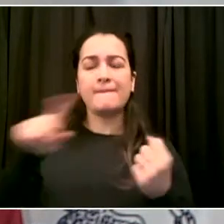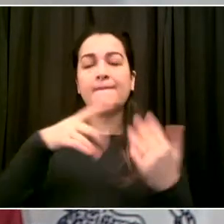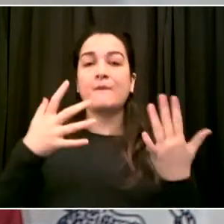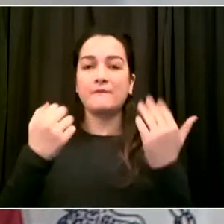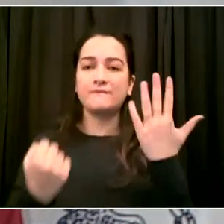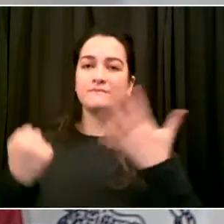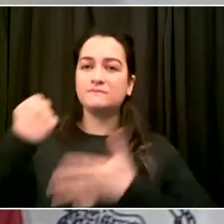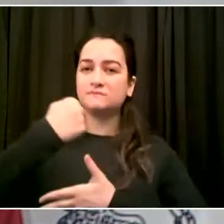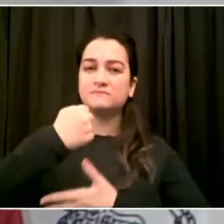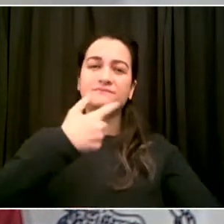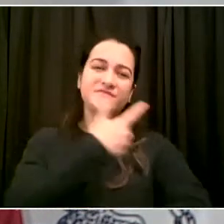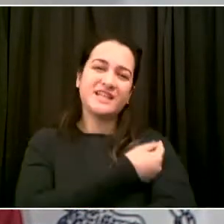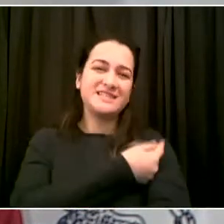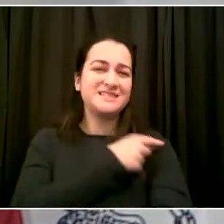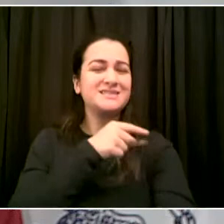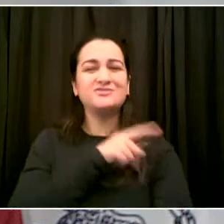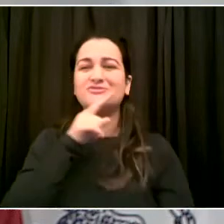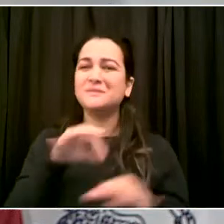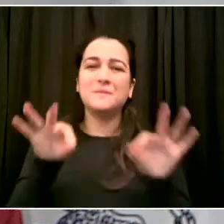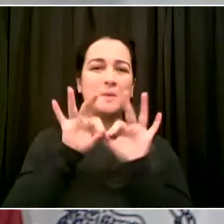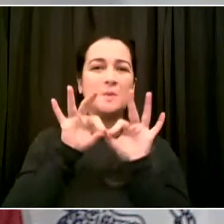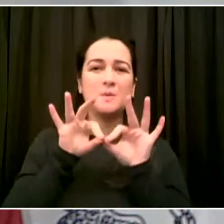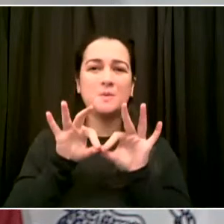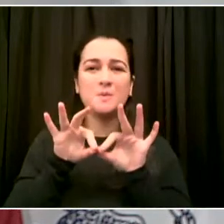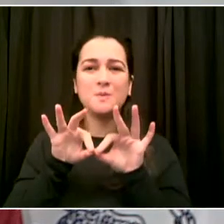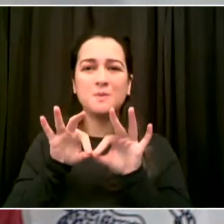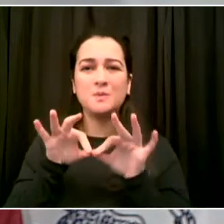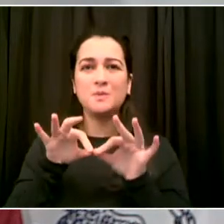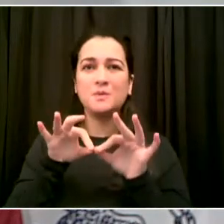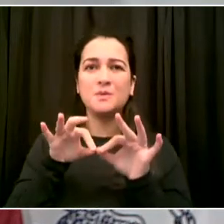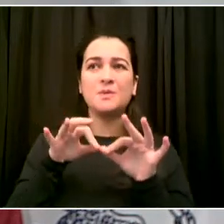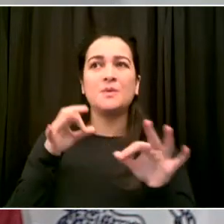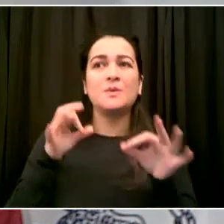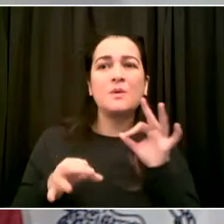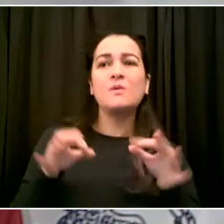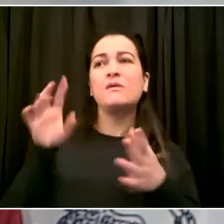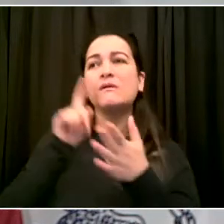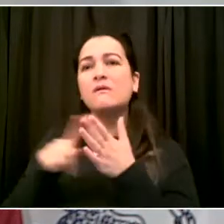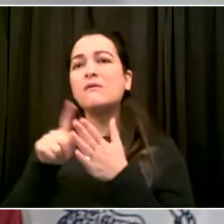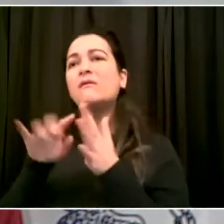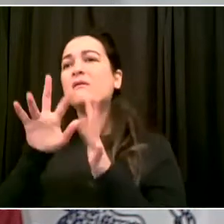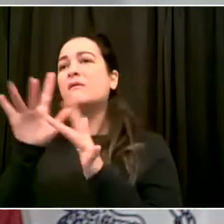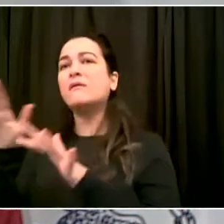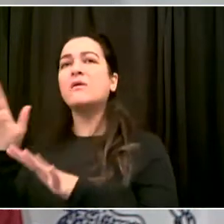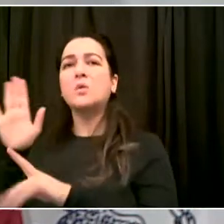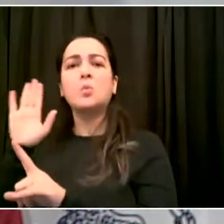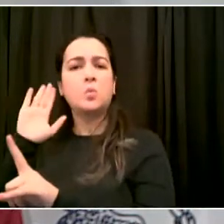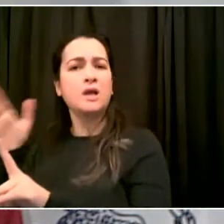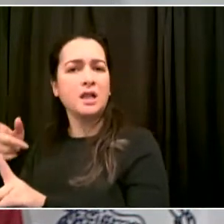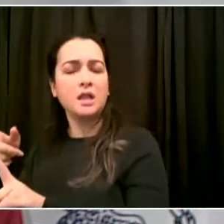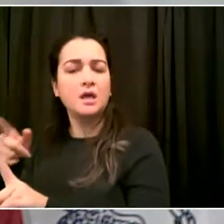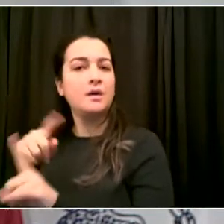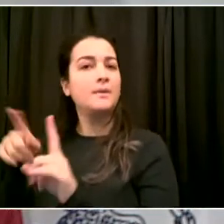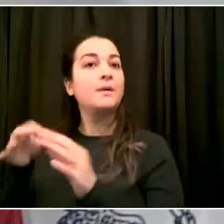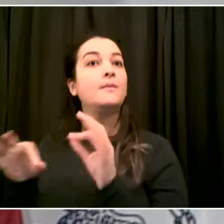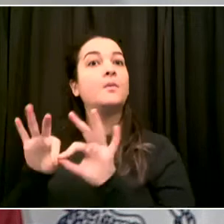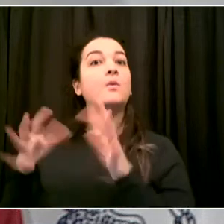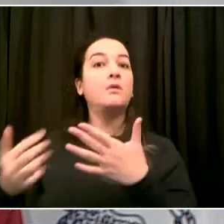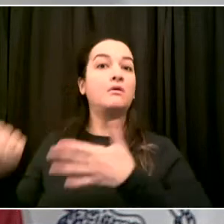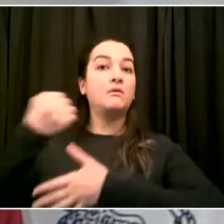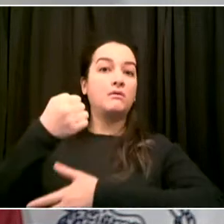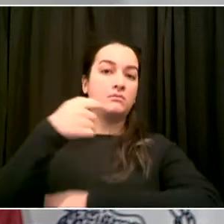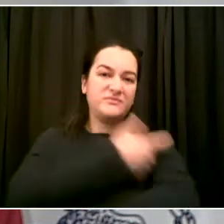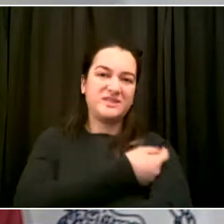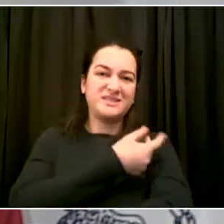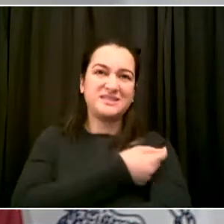guilty. This is something we need to do immediately in this city and in the state to move us forward. Go ahead. Last, we'll go to Sydney